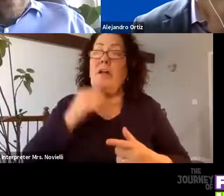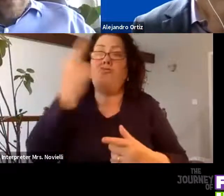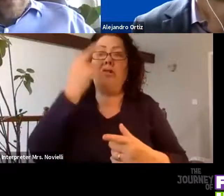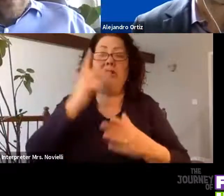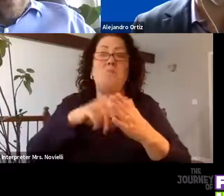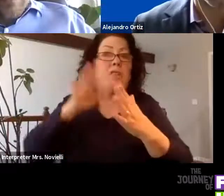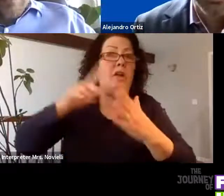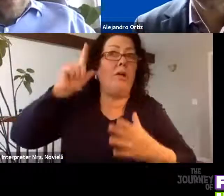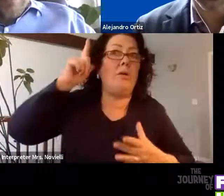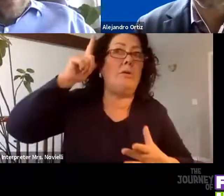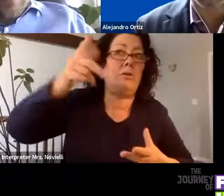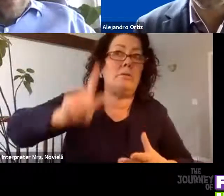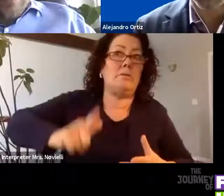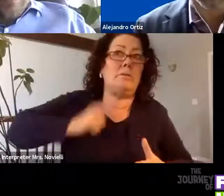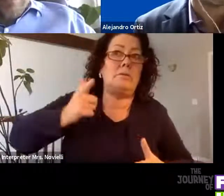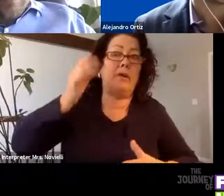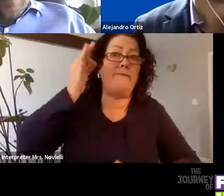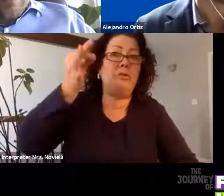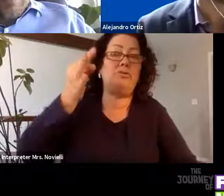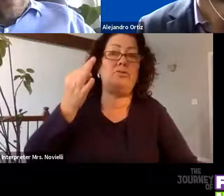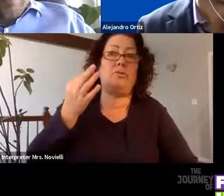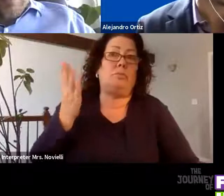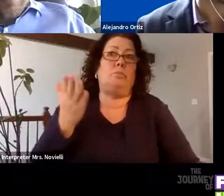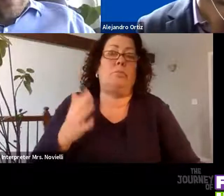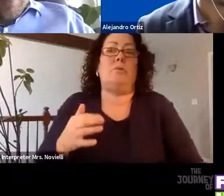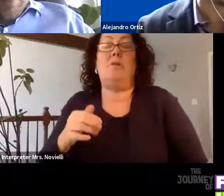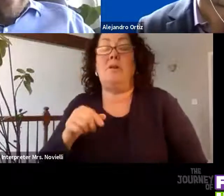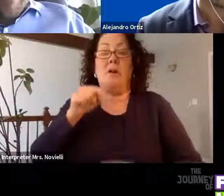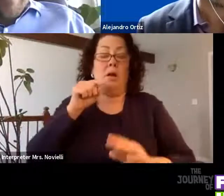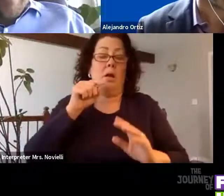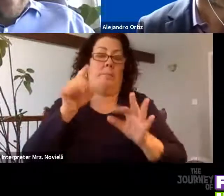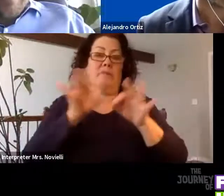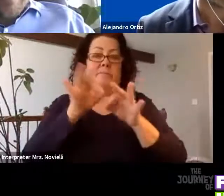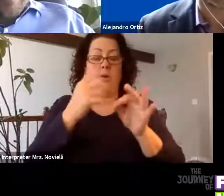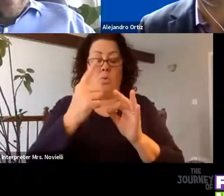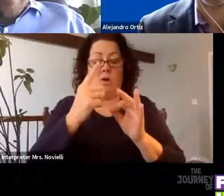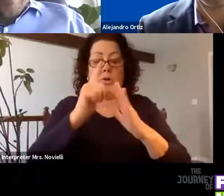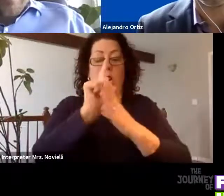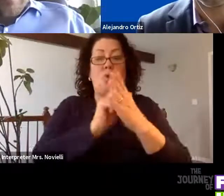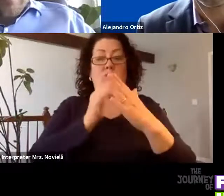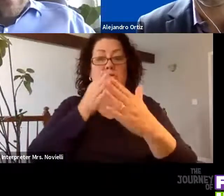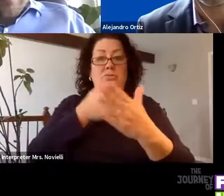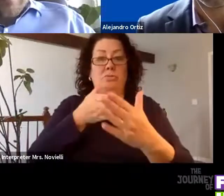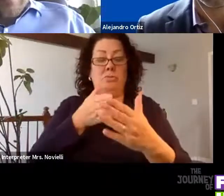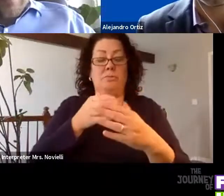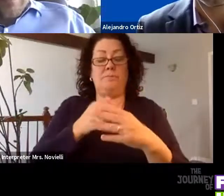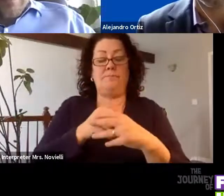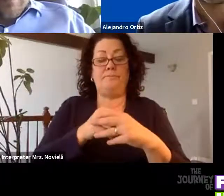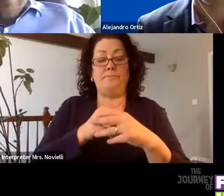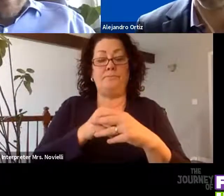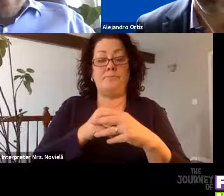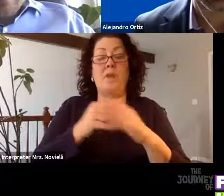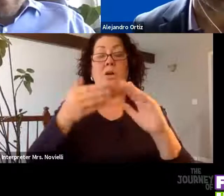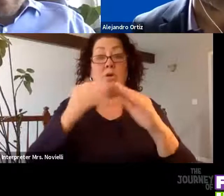And so this particular lawsuit that I want to highlight, which is a lawsuit that we brought against this community